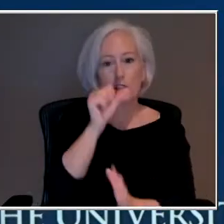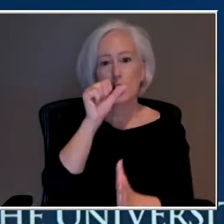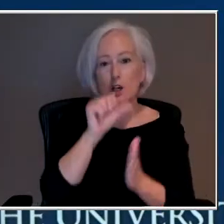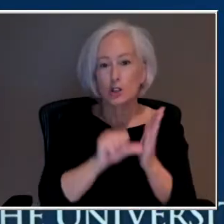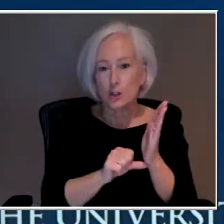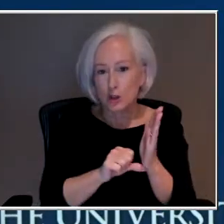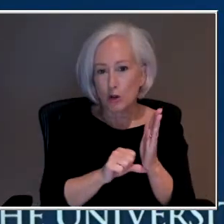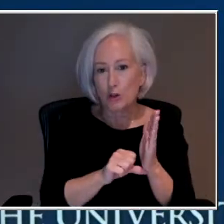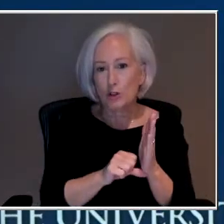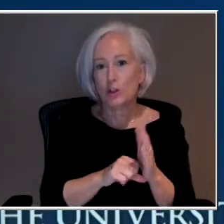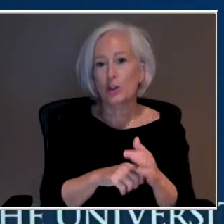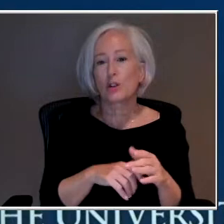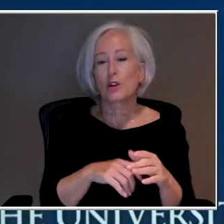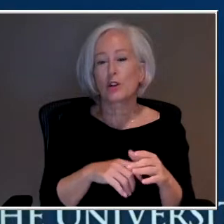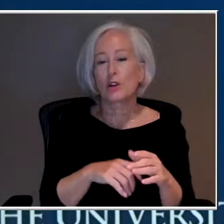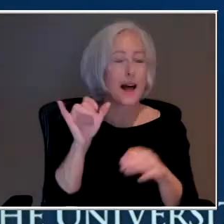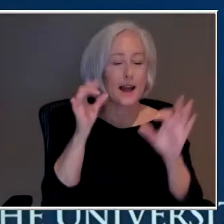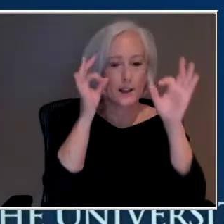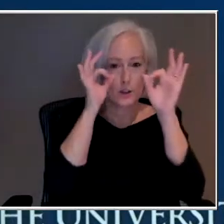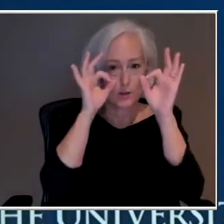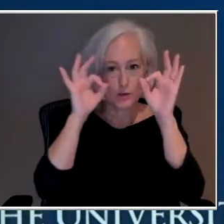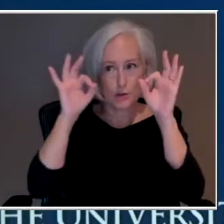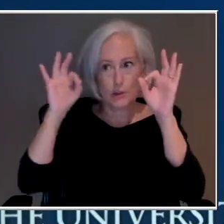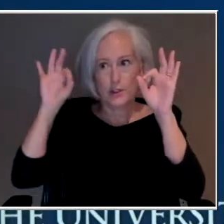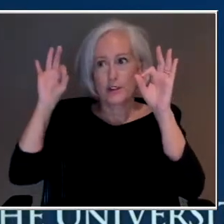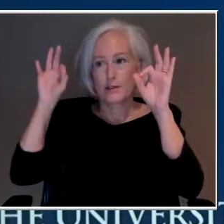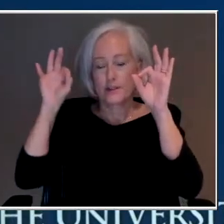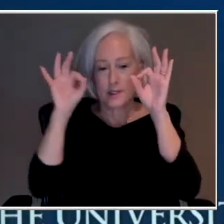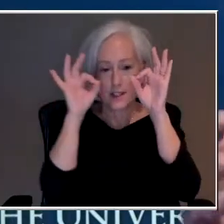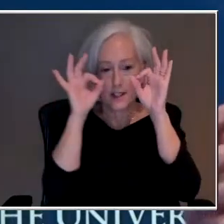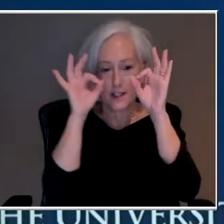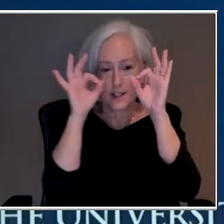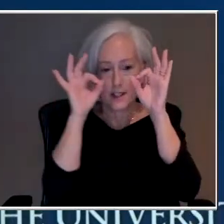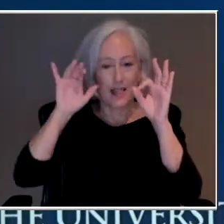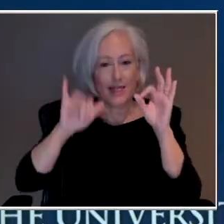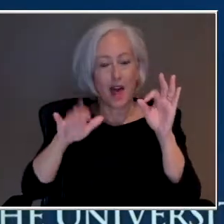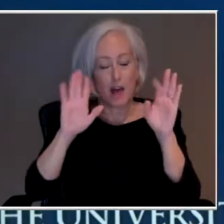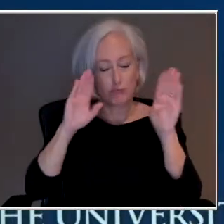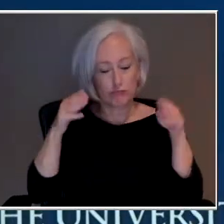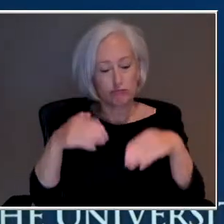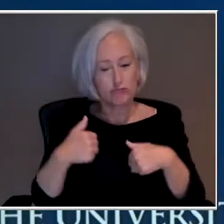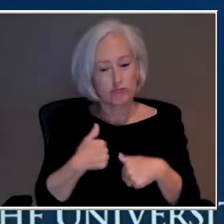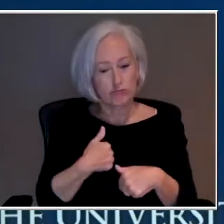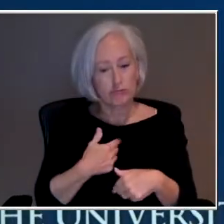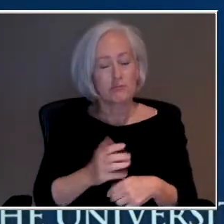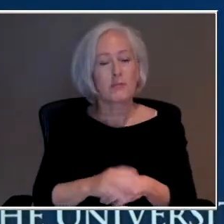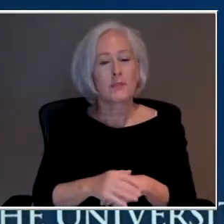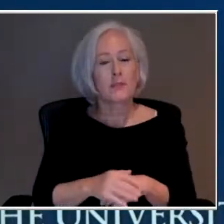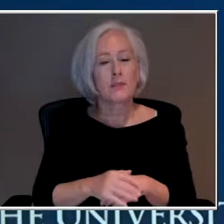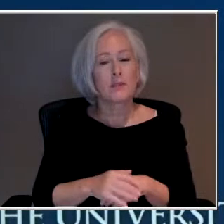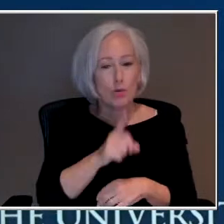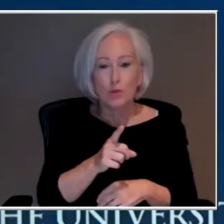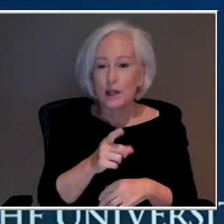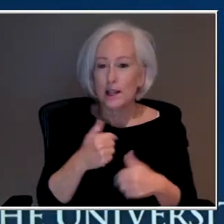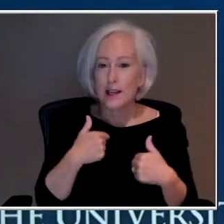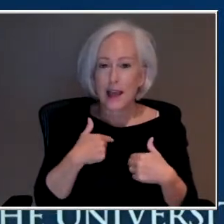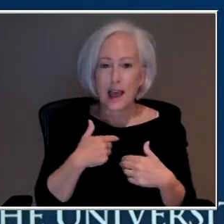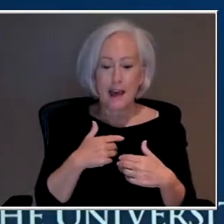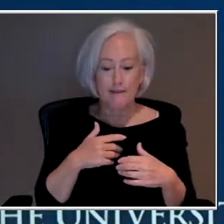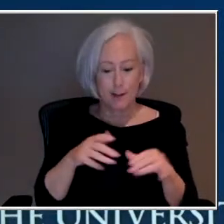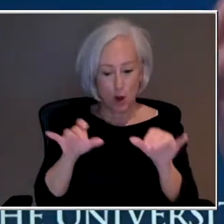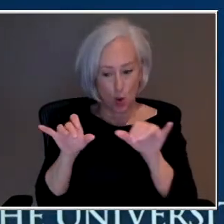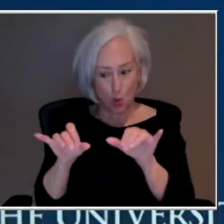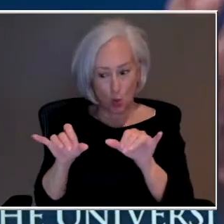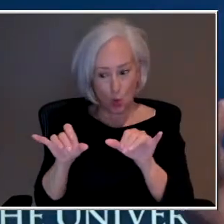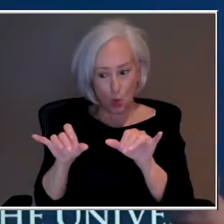that need more complex care or surgical care come to me. So with the 3 of us, we really cover the gamut from the most routine things all the way up